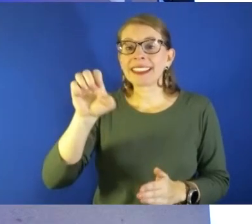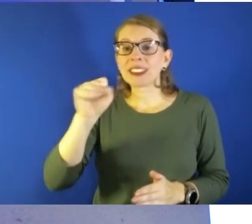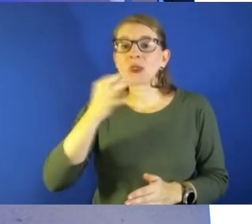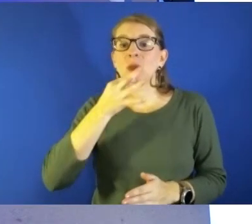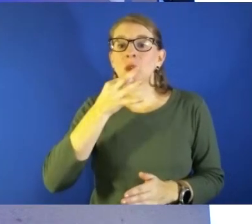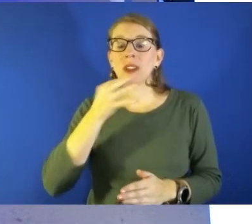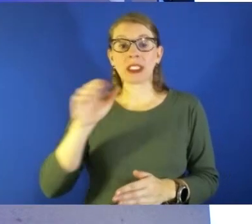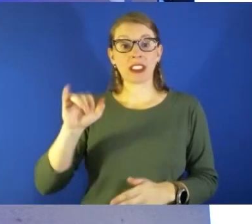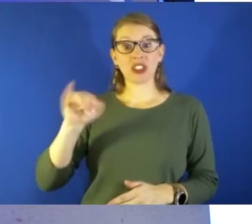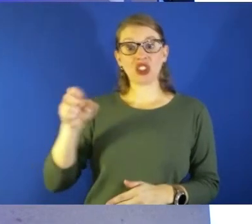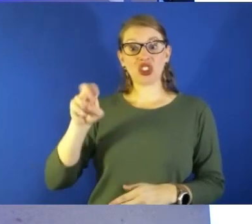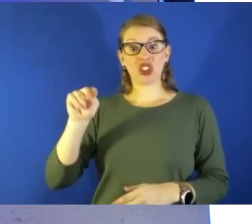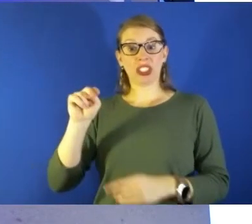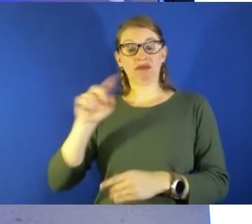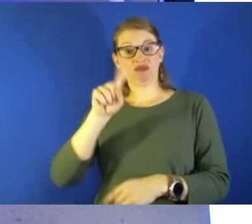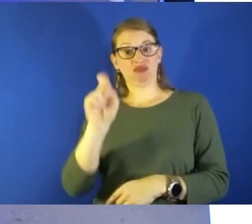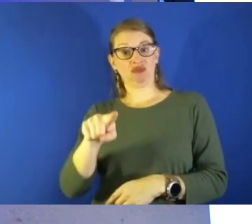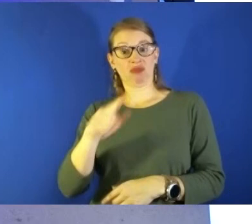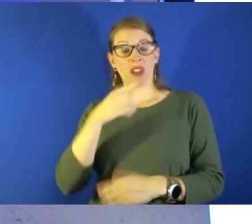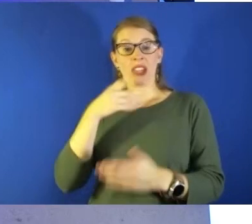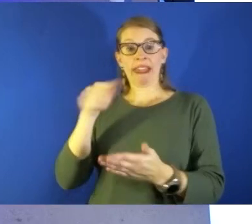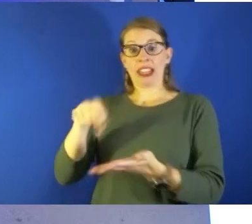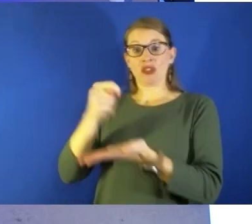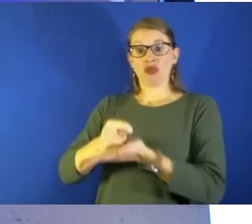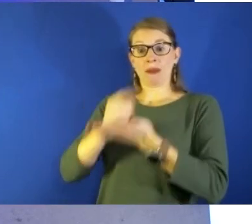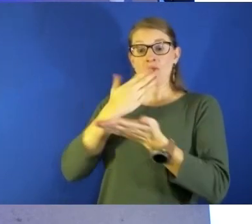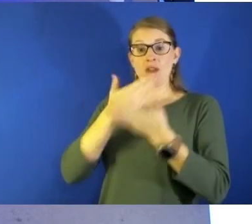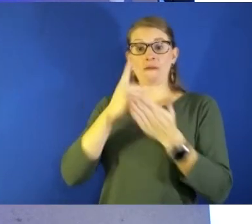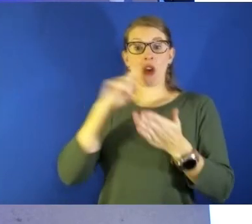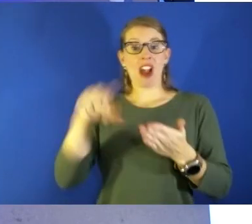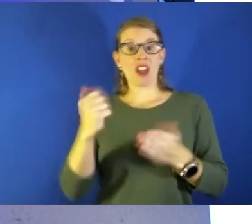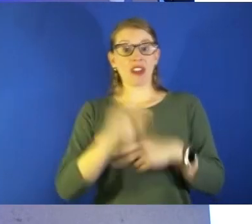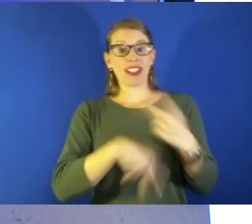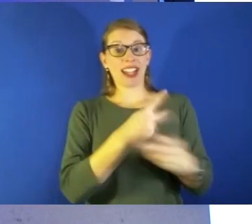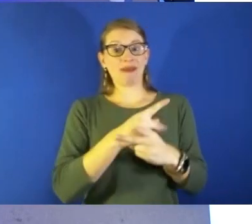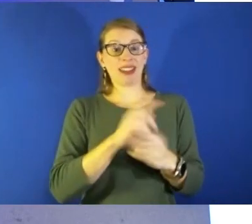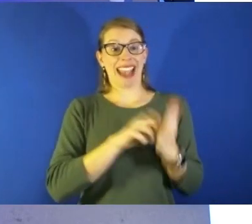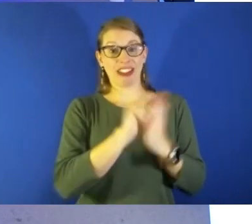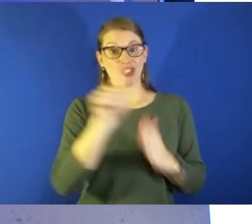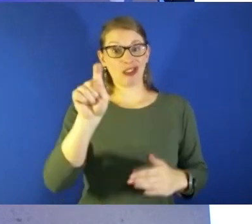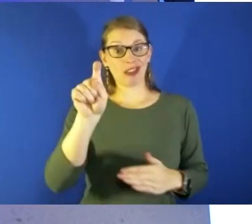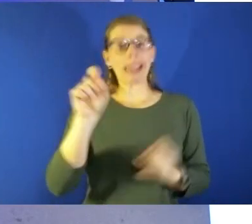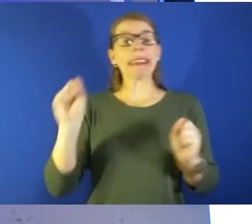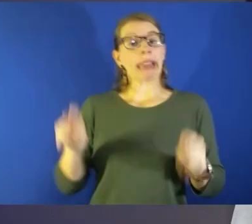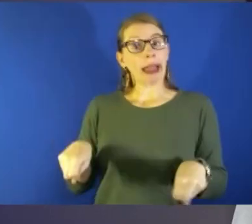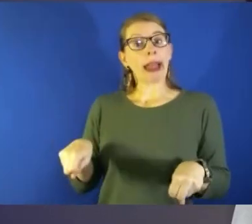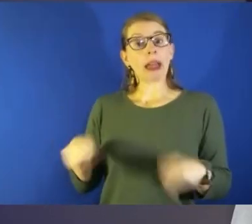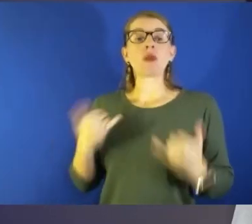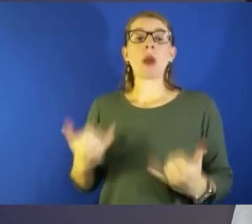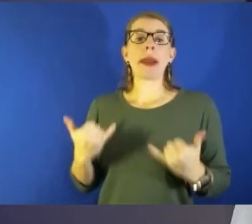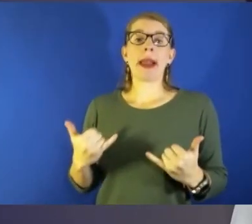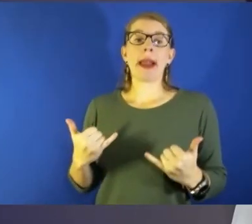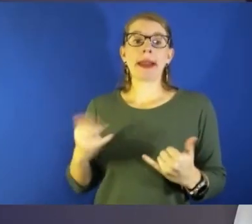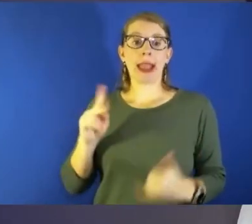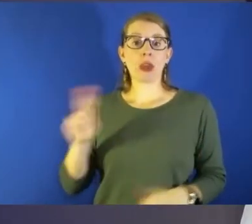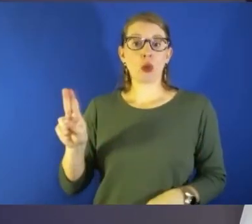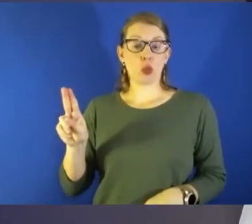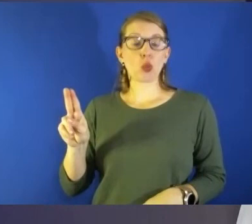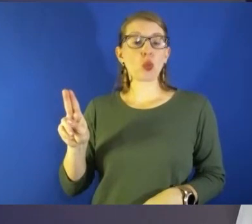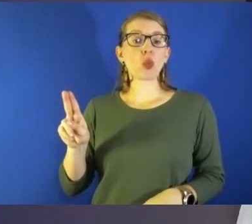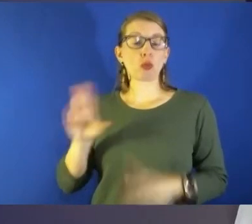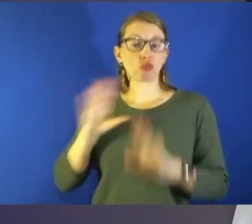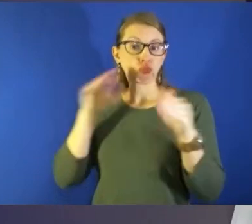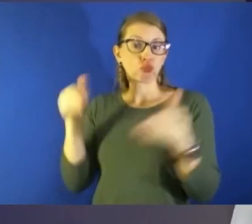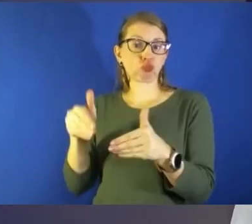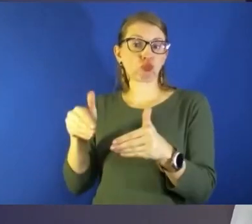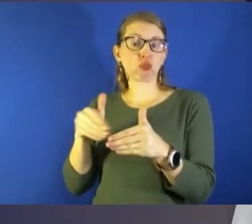of treatment good for other types of cancers? Well, it can be. Right now at KU, we're just focused on